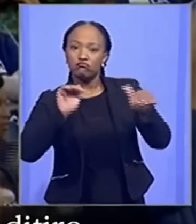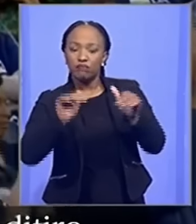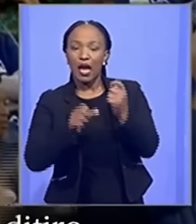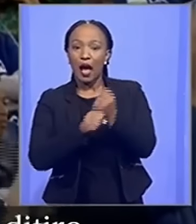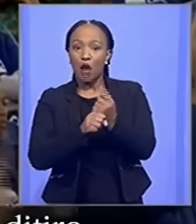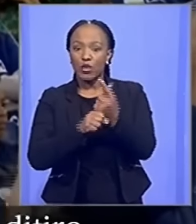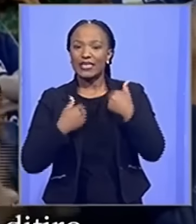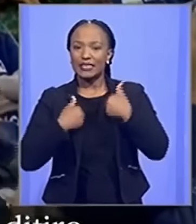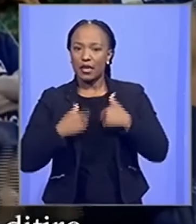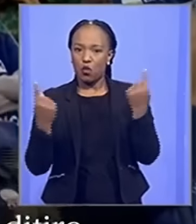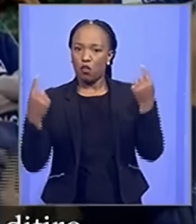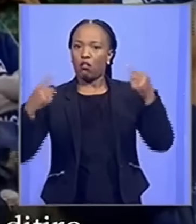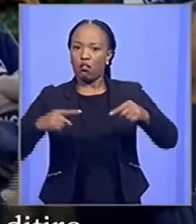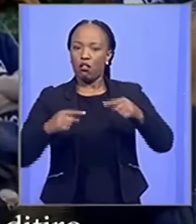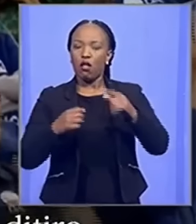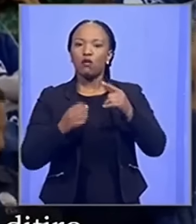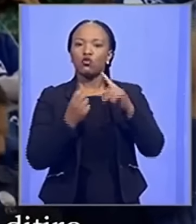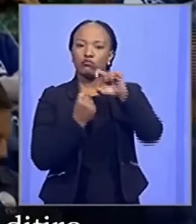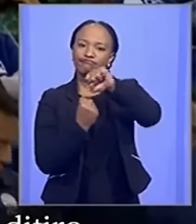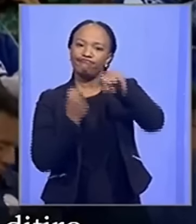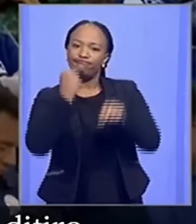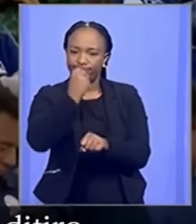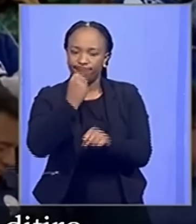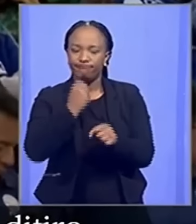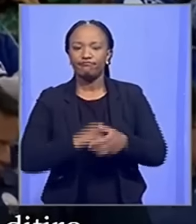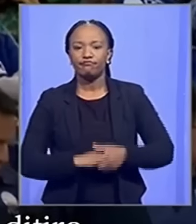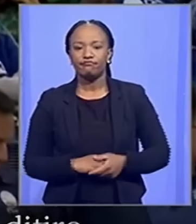ka Sontaga.